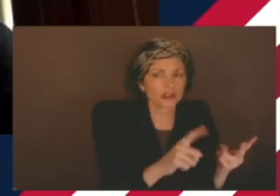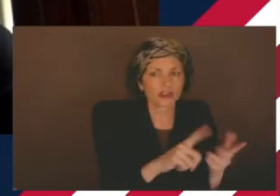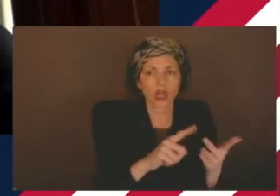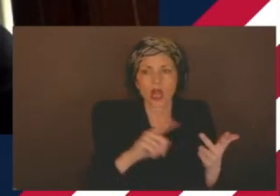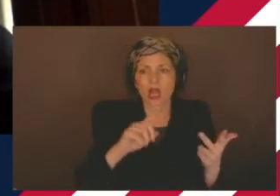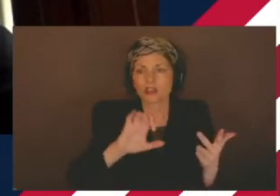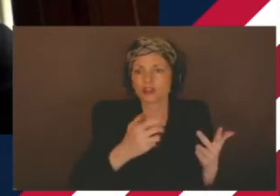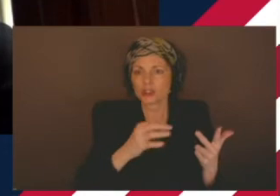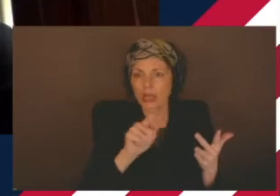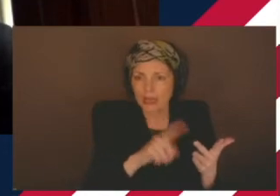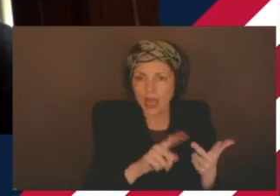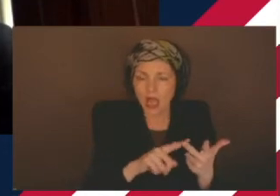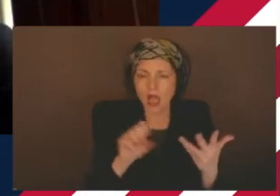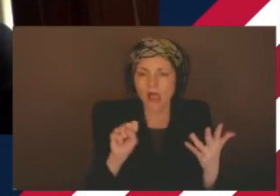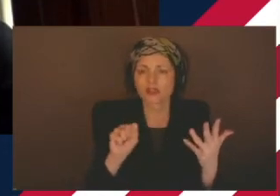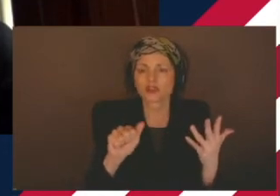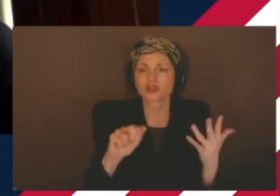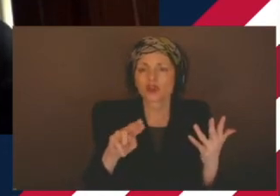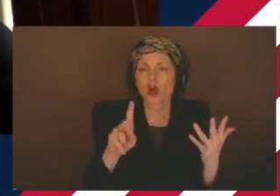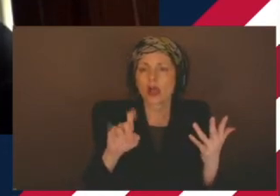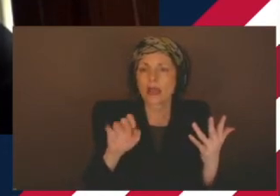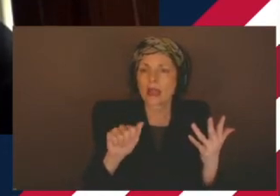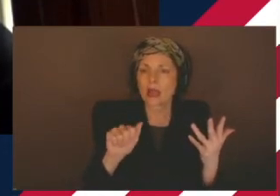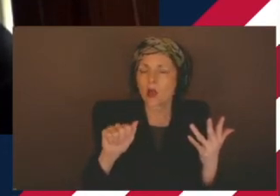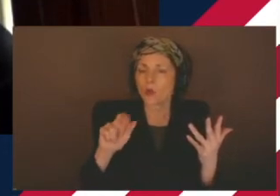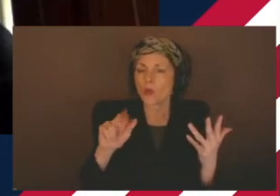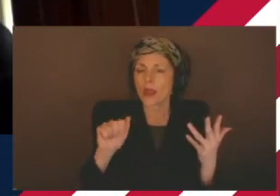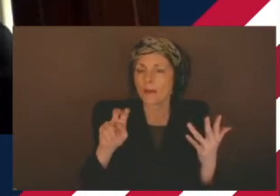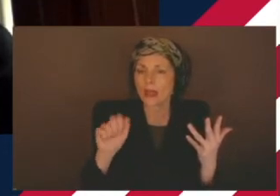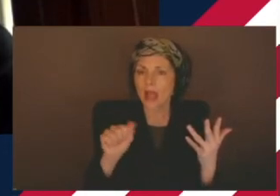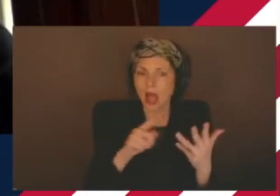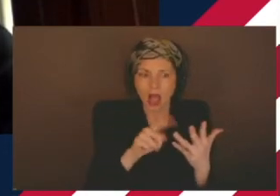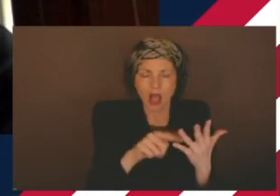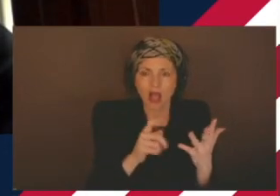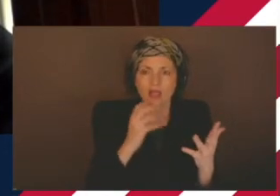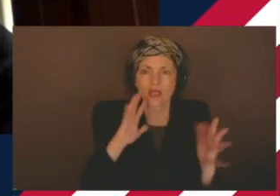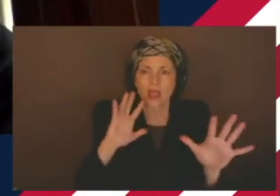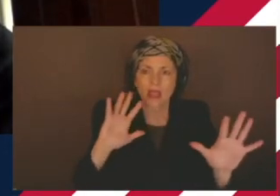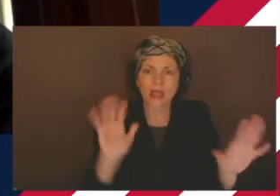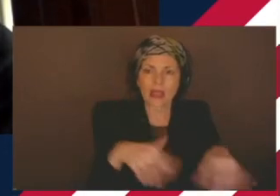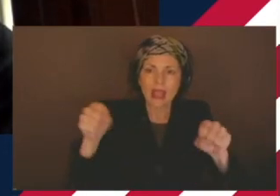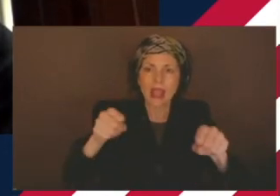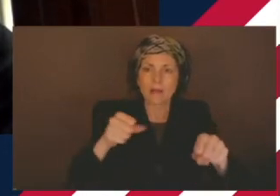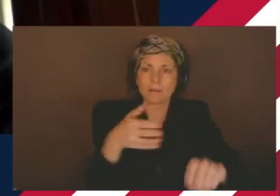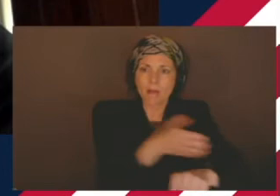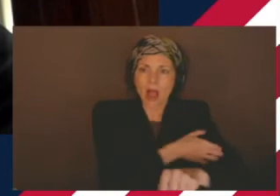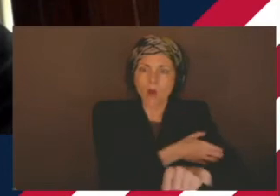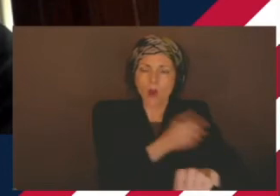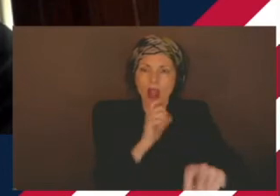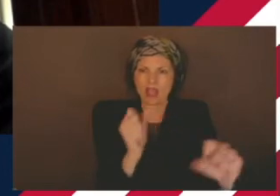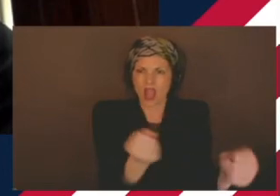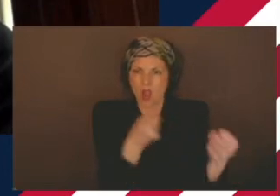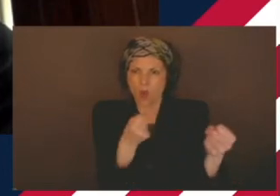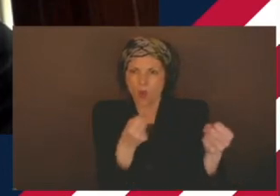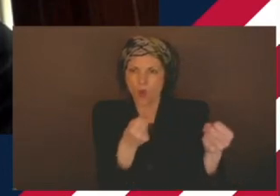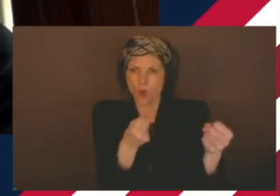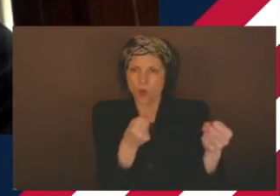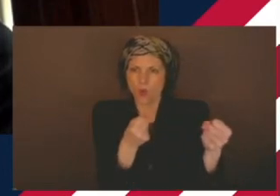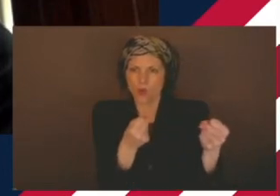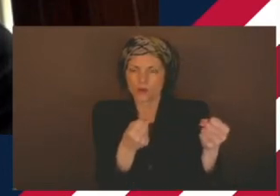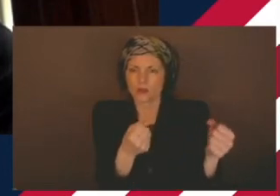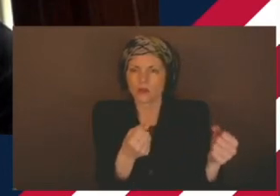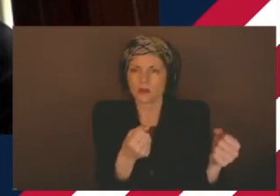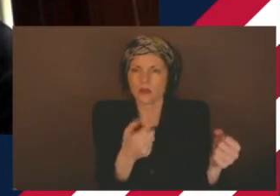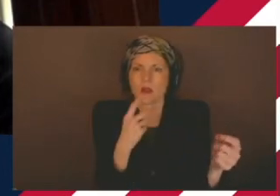Iran, elsewhere actually gain and hold power. It's also a way that they use